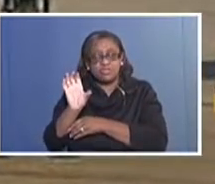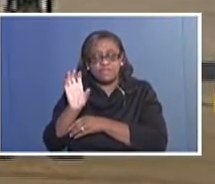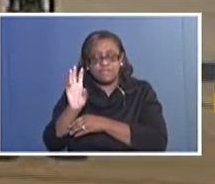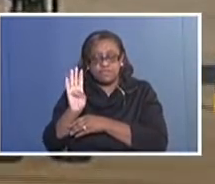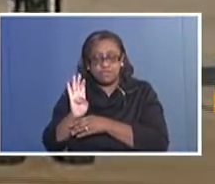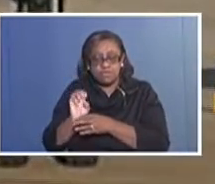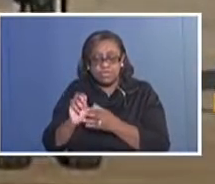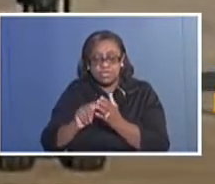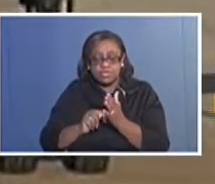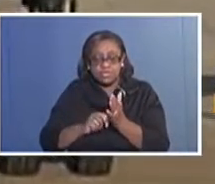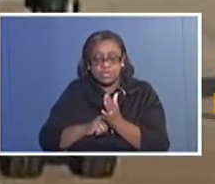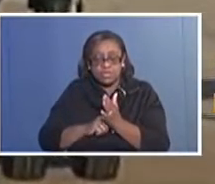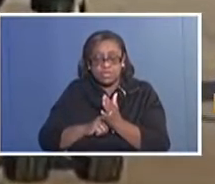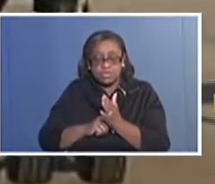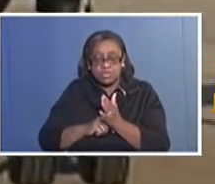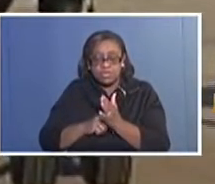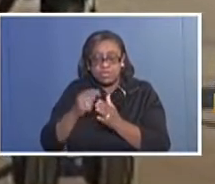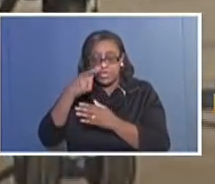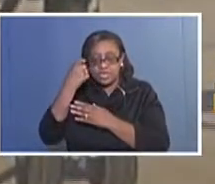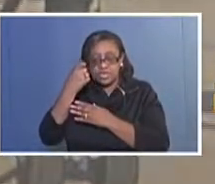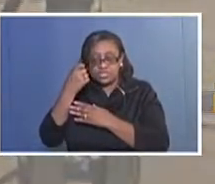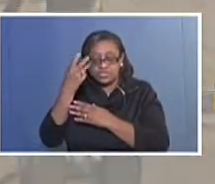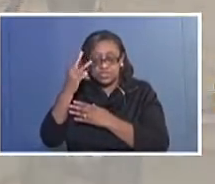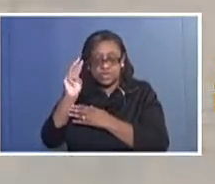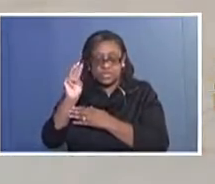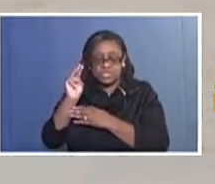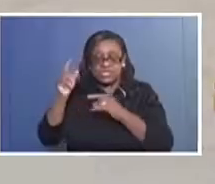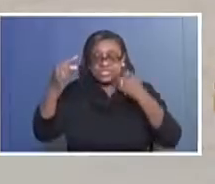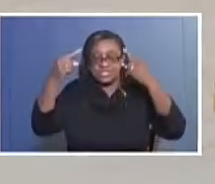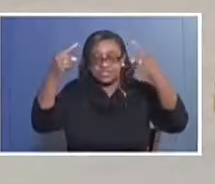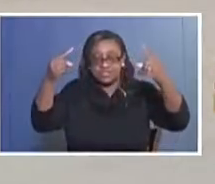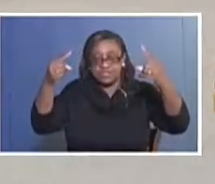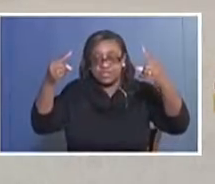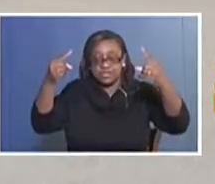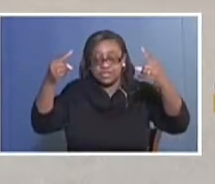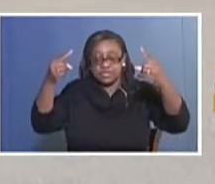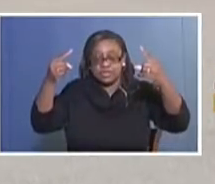$114,000+ in court costs following Western Air's successful $1.5 million